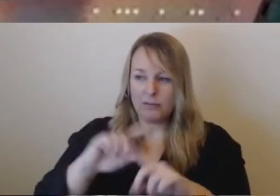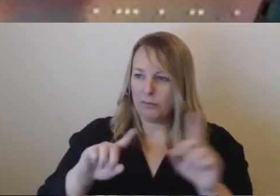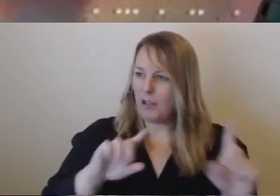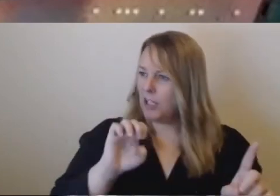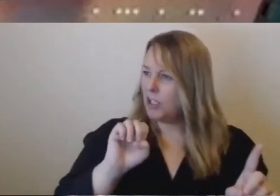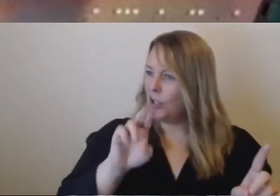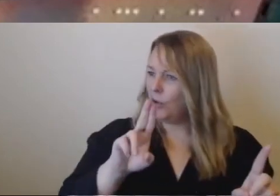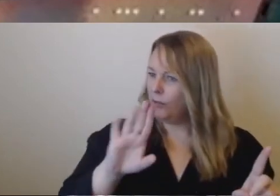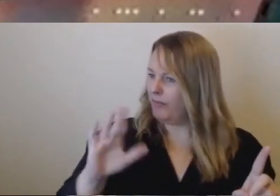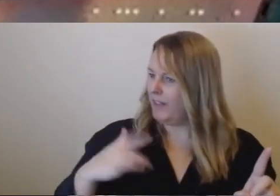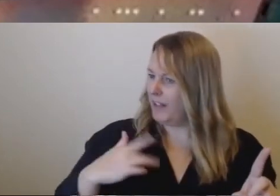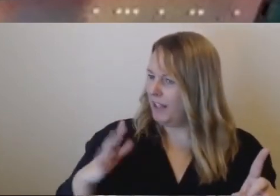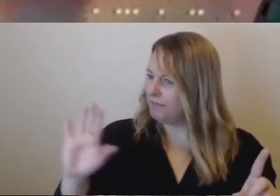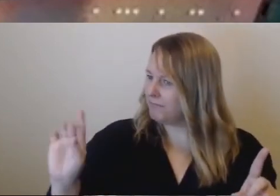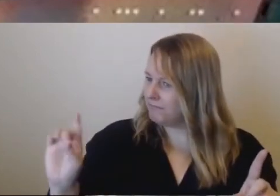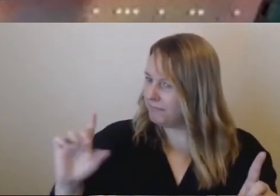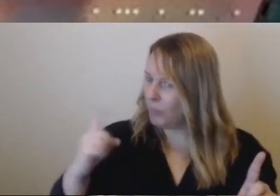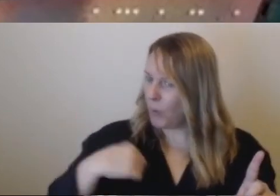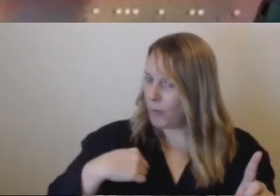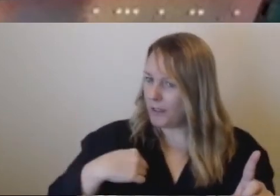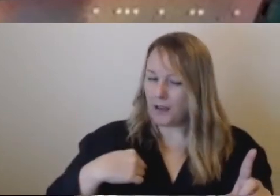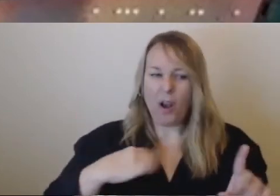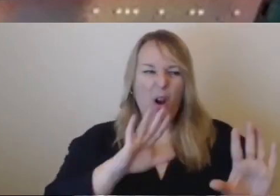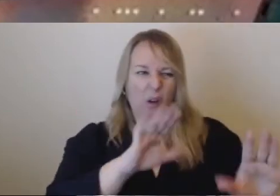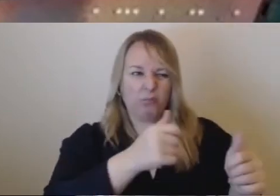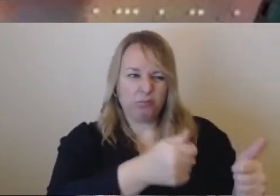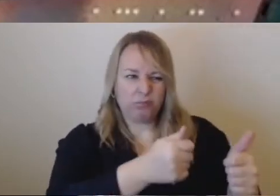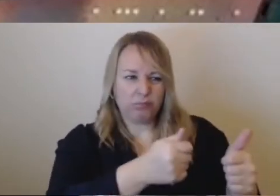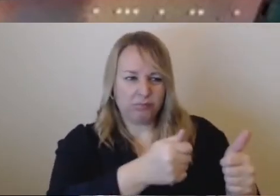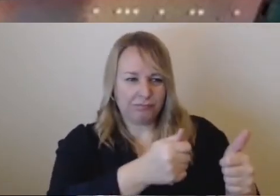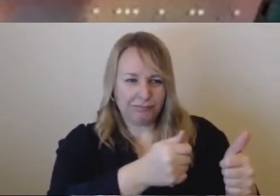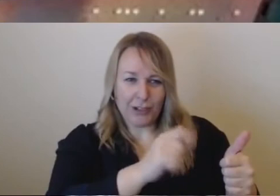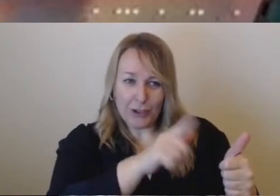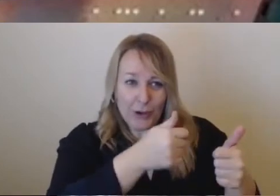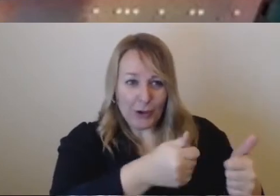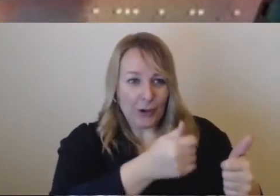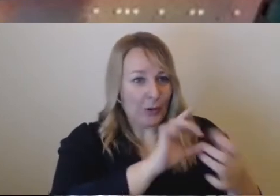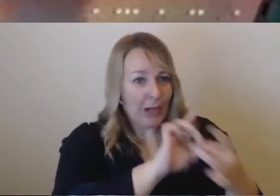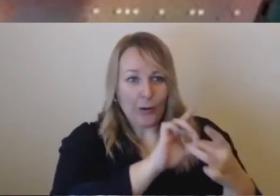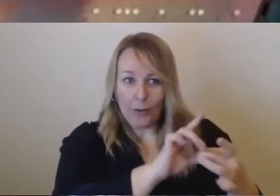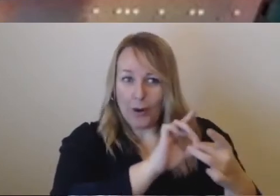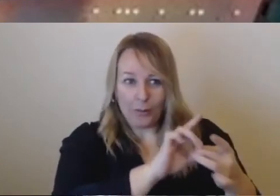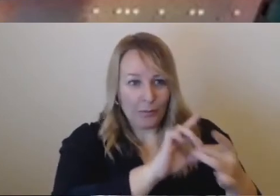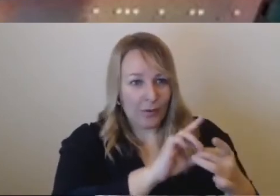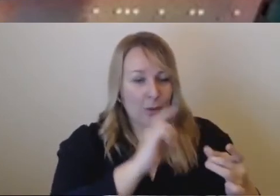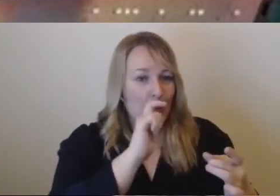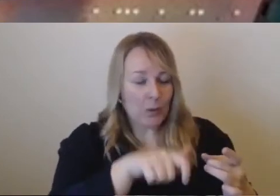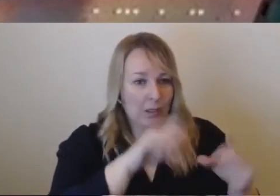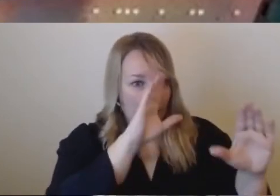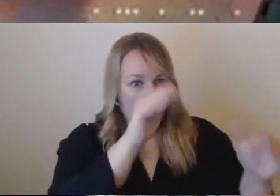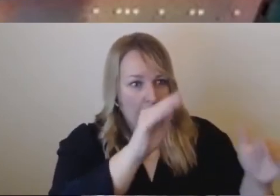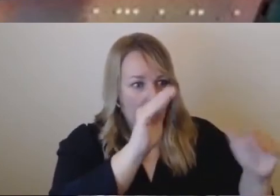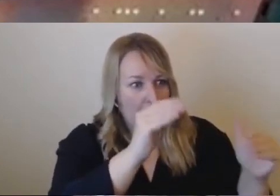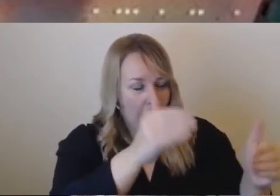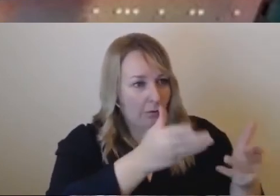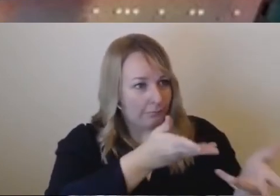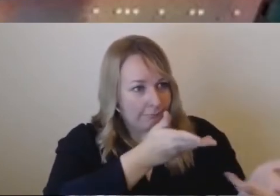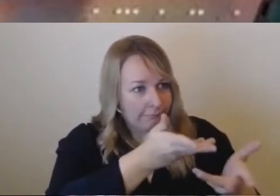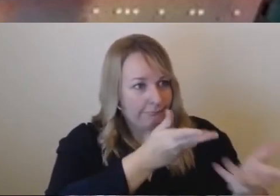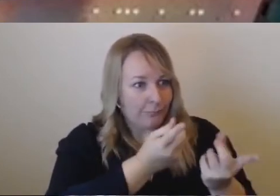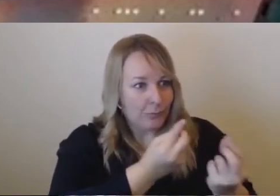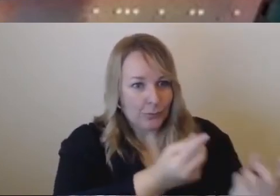but the basic idea was, you guys got this, we can cooperate without as much wattage, much attention, much